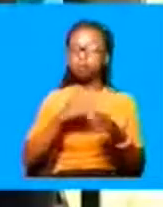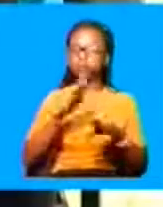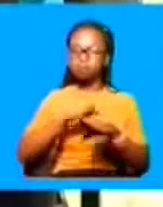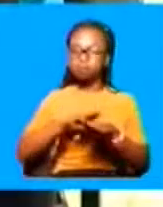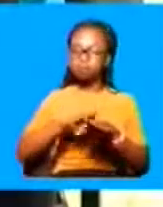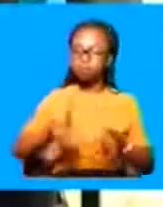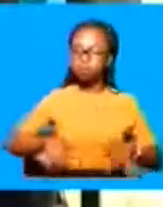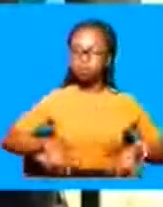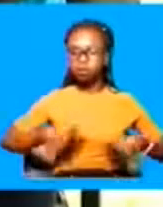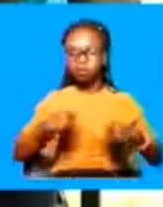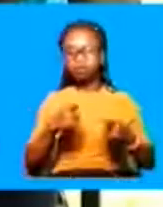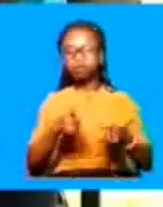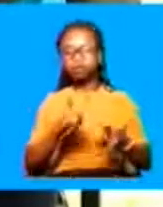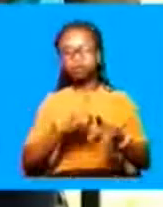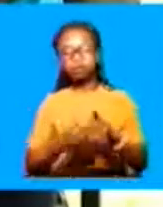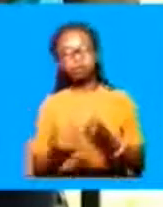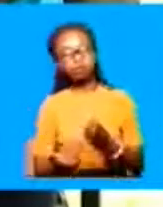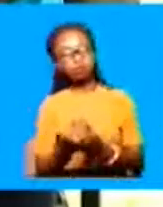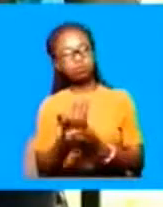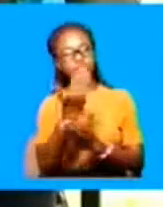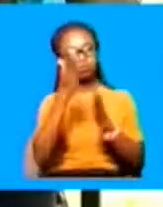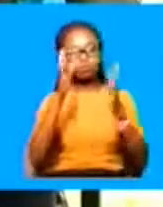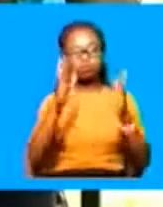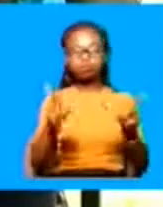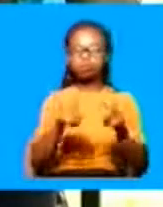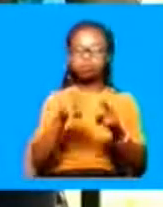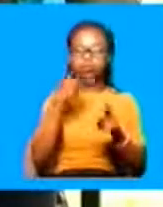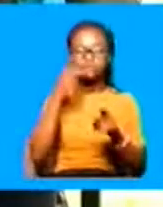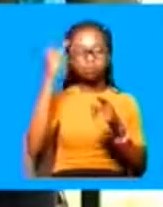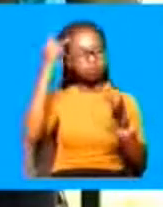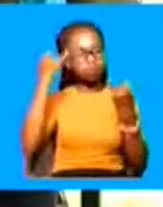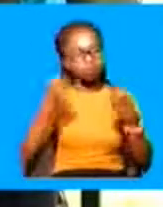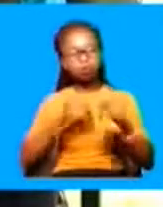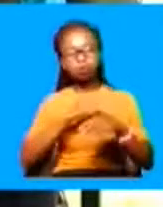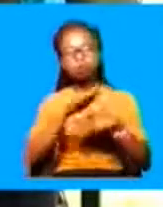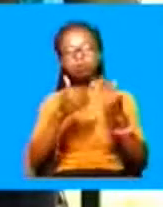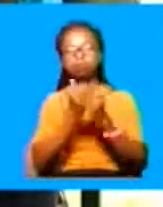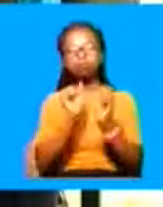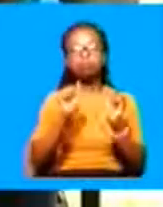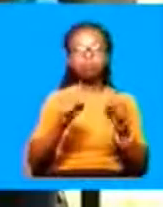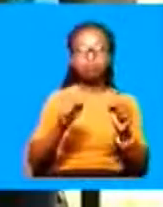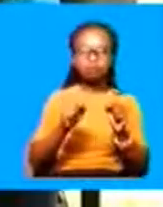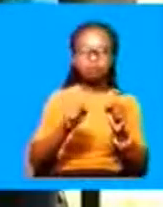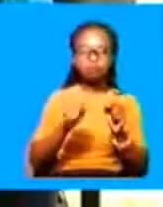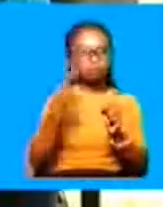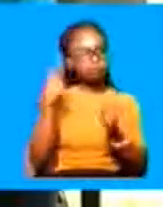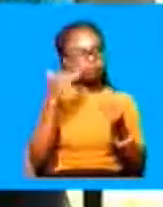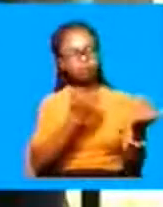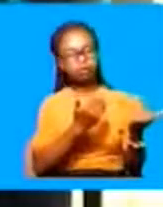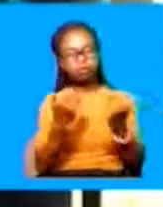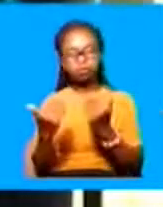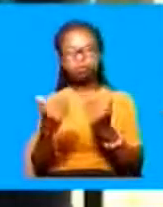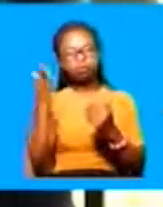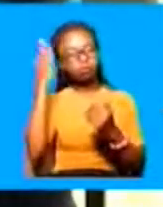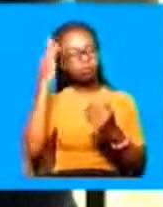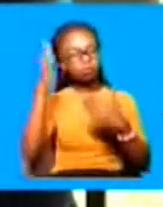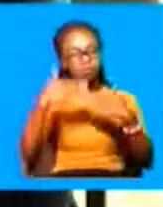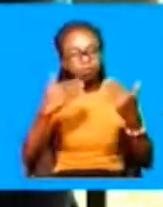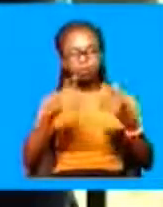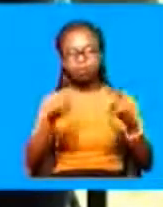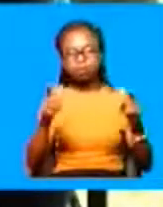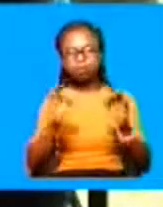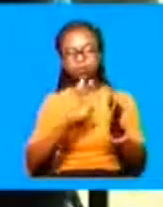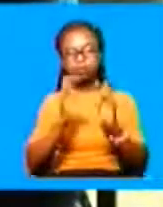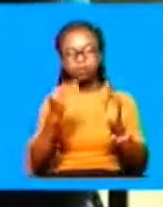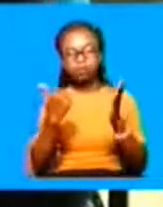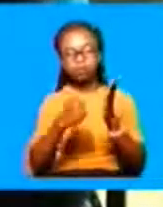modwaro ka obet maduong', emomiyo kaka janyuol otemo matek mondo one ni nyathine opuonjore wuoyo gi ranyisi kata sign language, kata bed